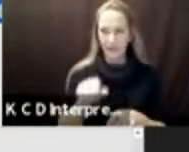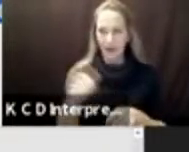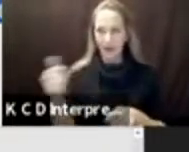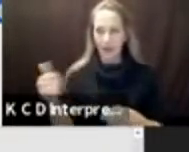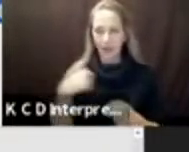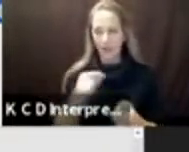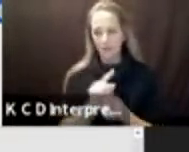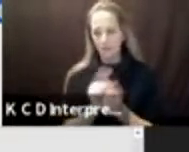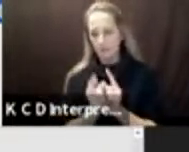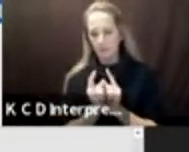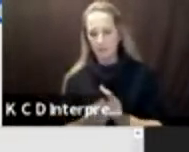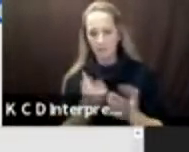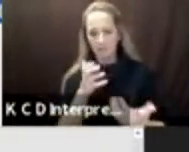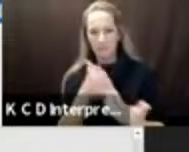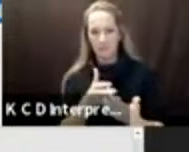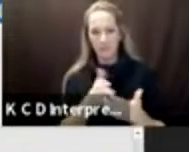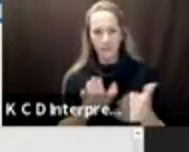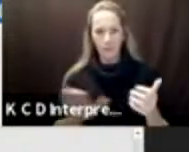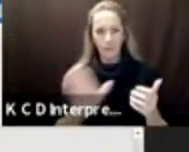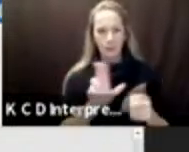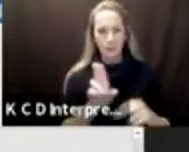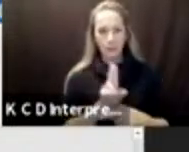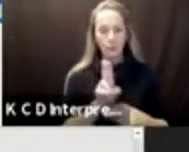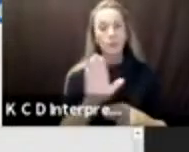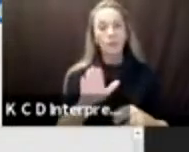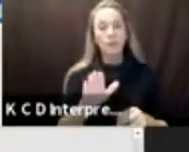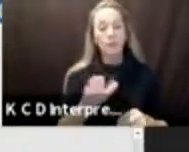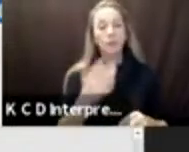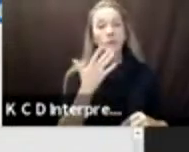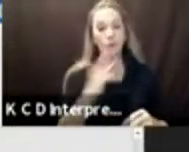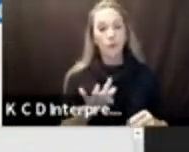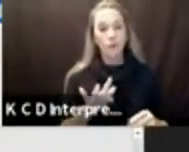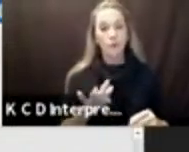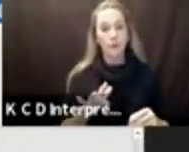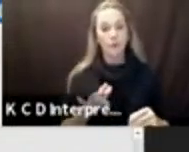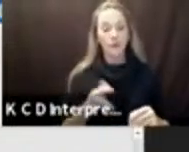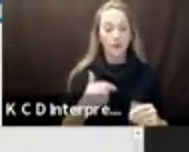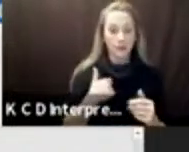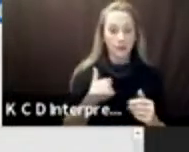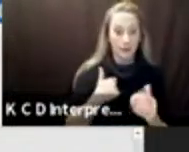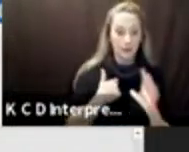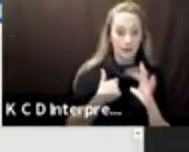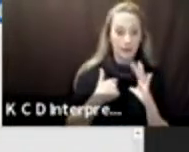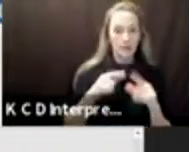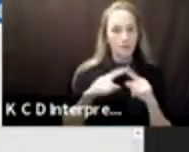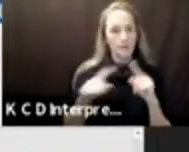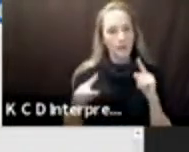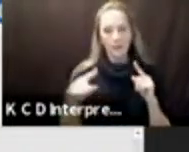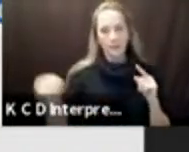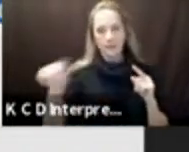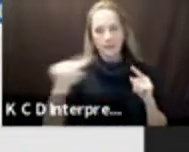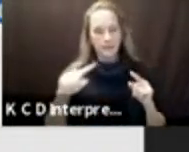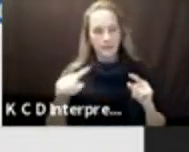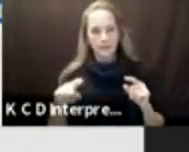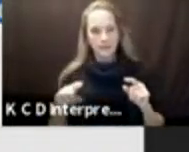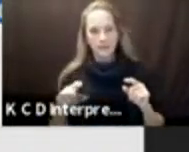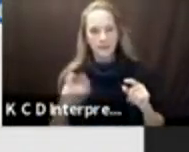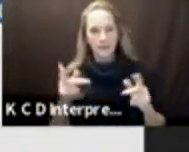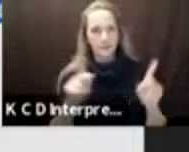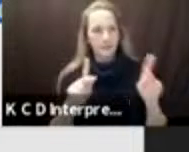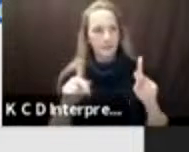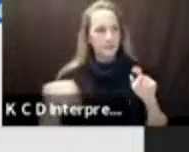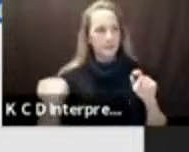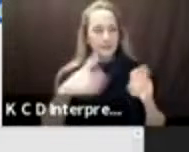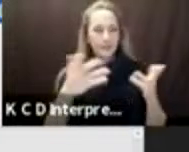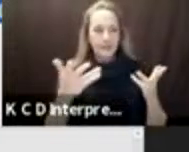use. Fortunately, there are a lot of these. Fortunately for my sake, but unfortunately for societies, there are a lot of these out there right